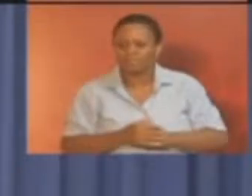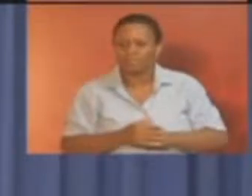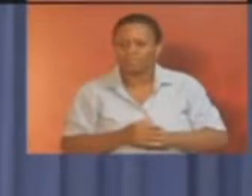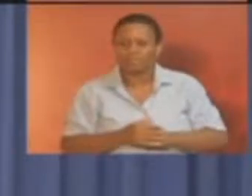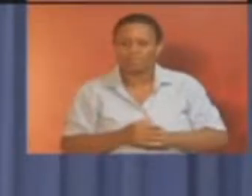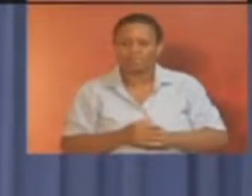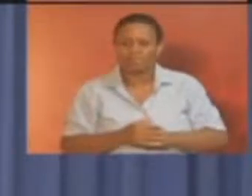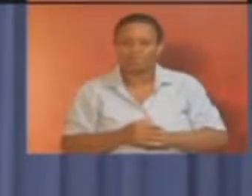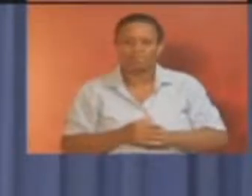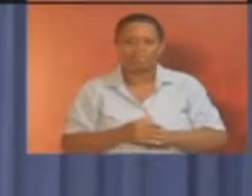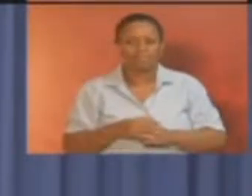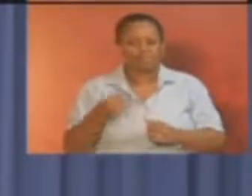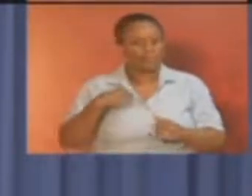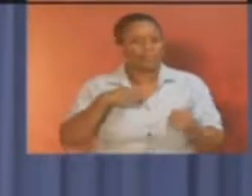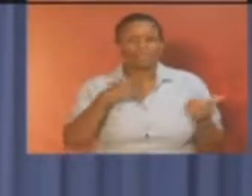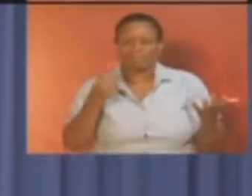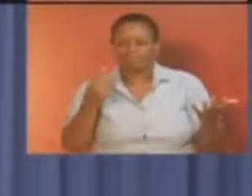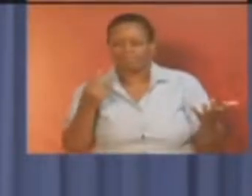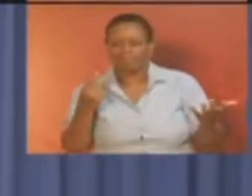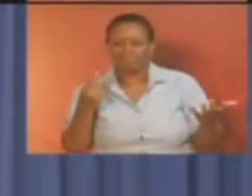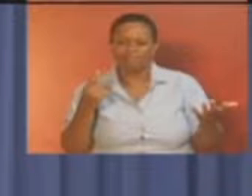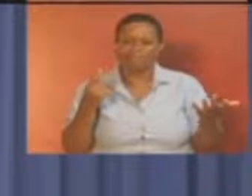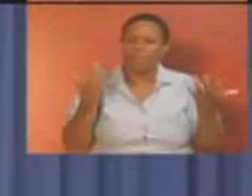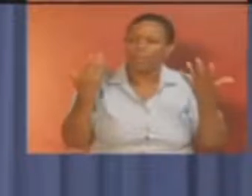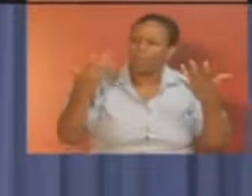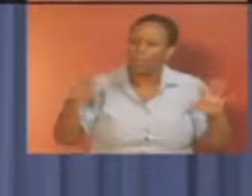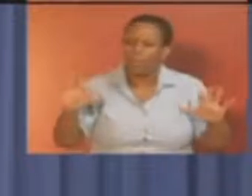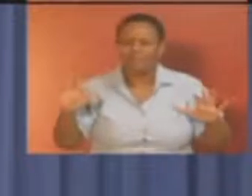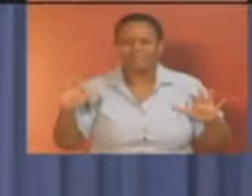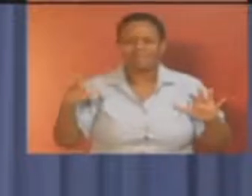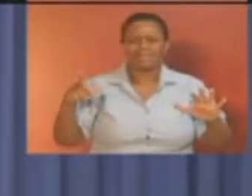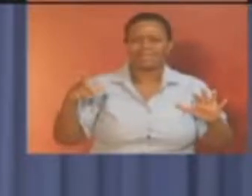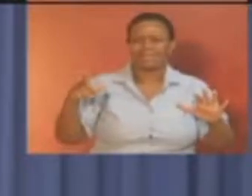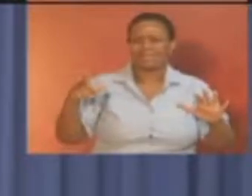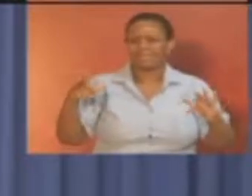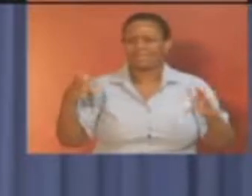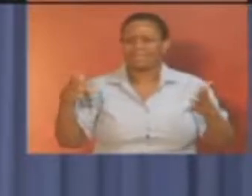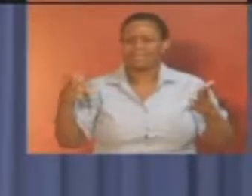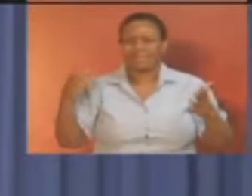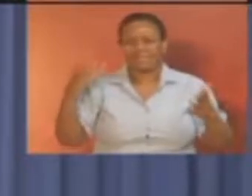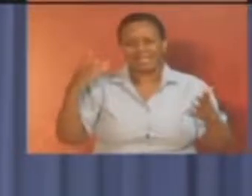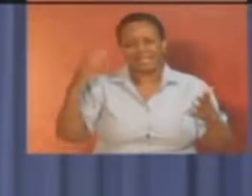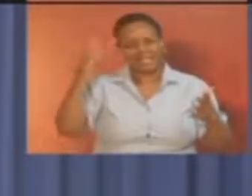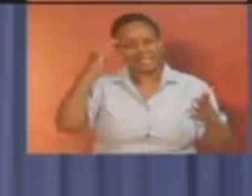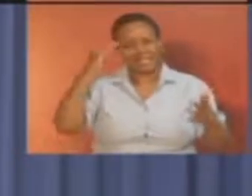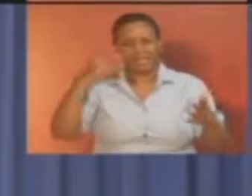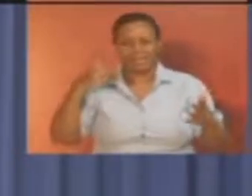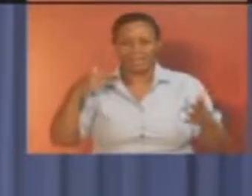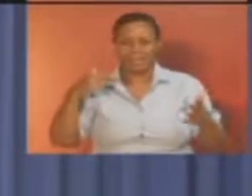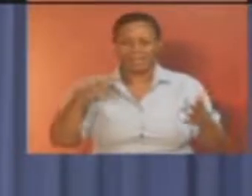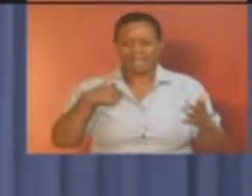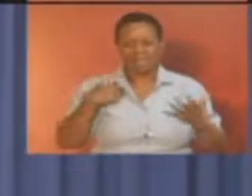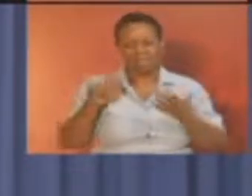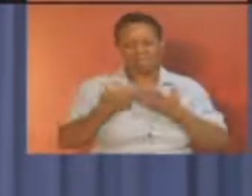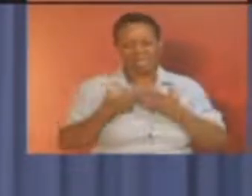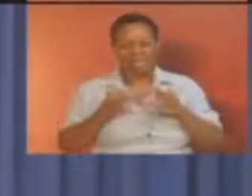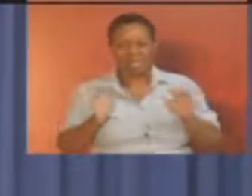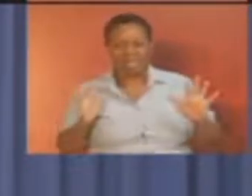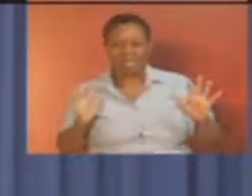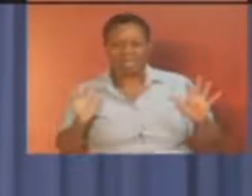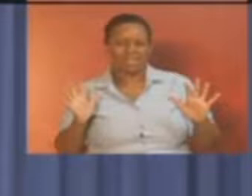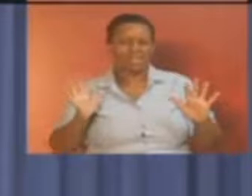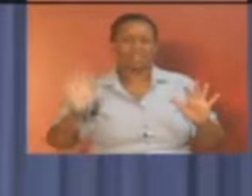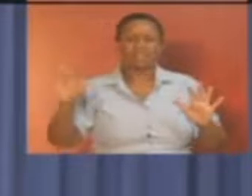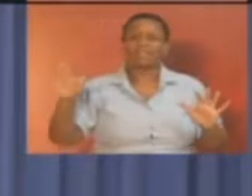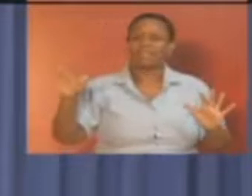comfort to persons who believe that this is not about me, it's about all you. And therefore, please exempt me from this and exempt me from